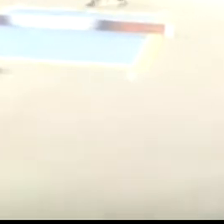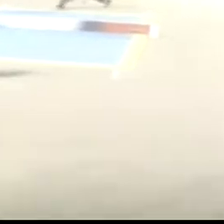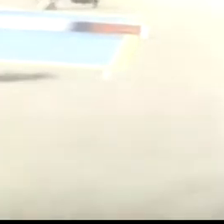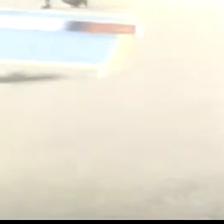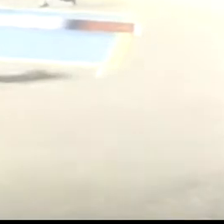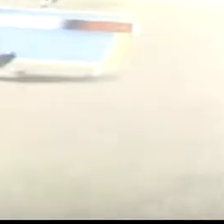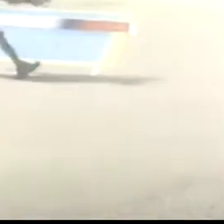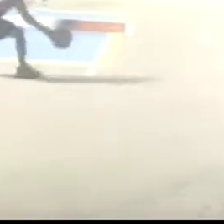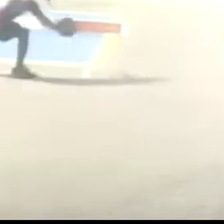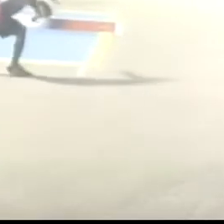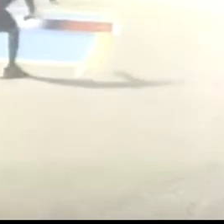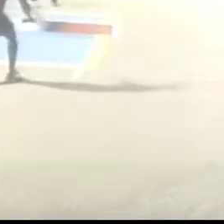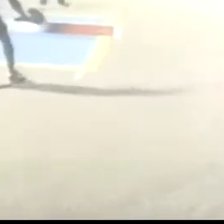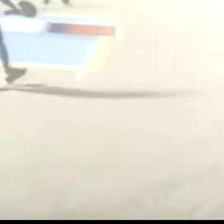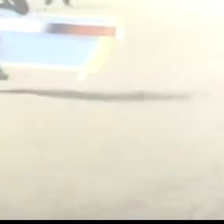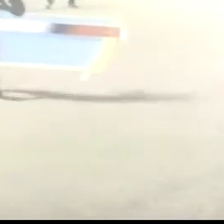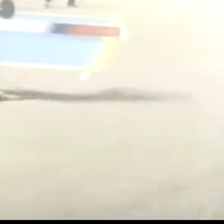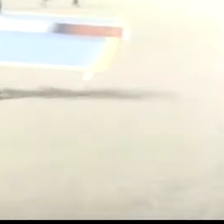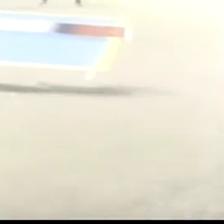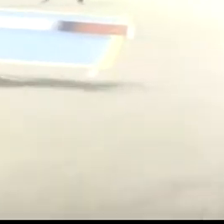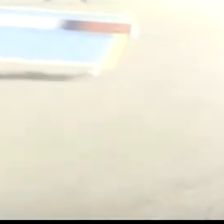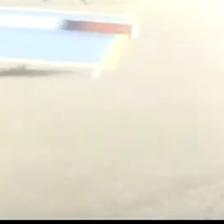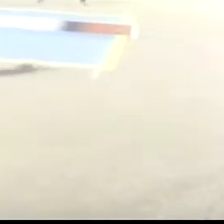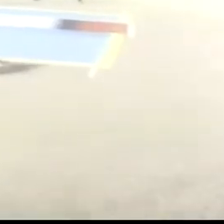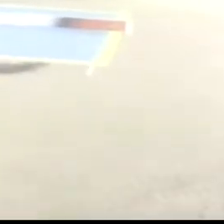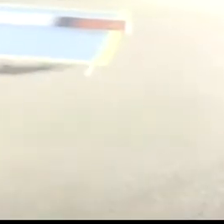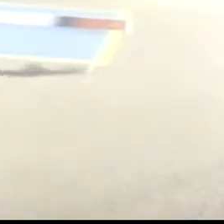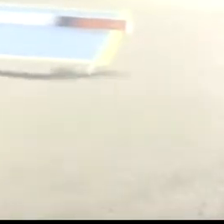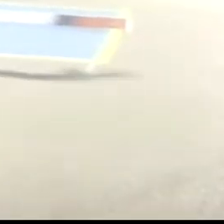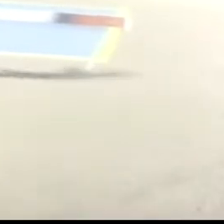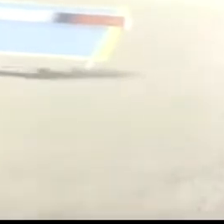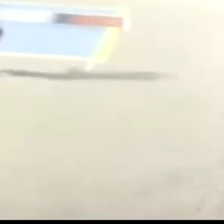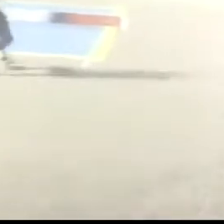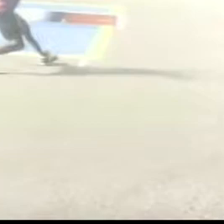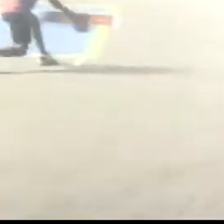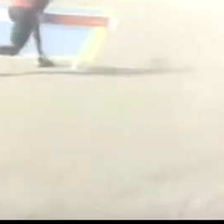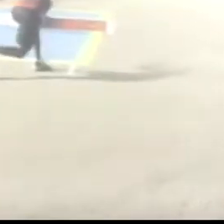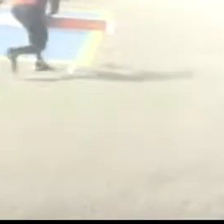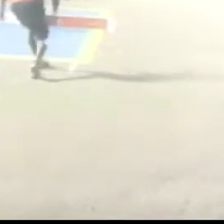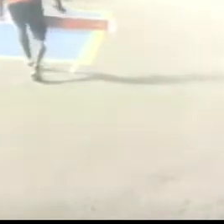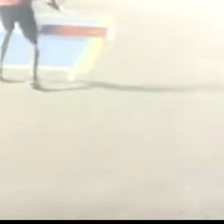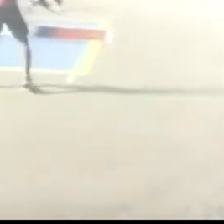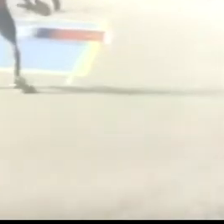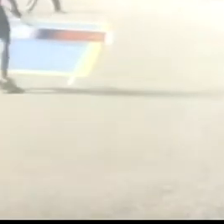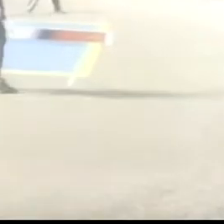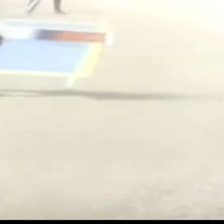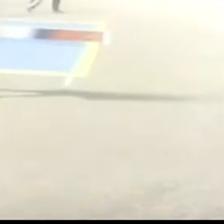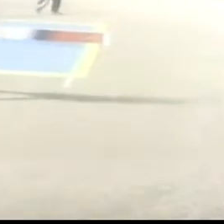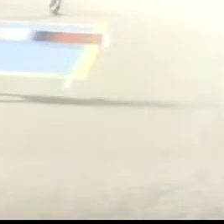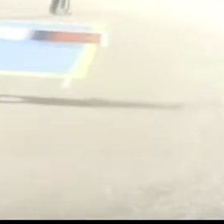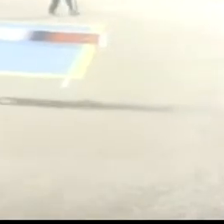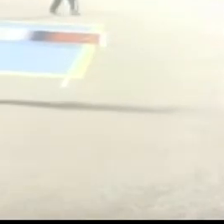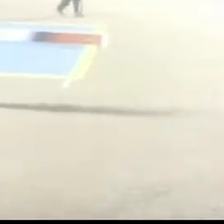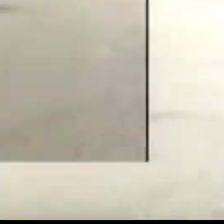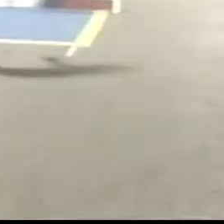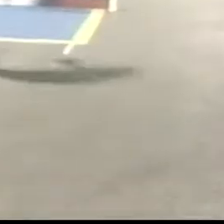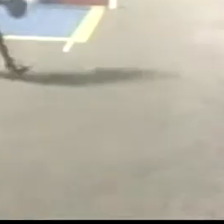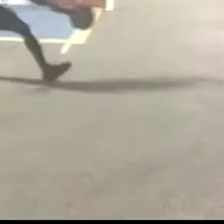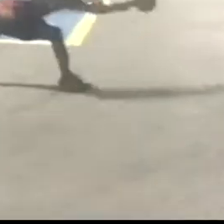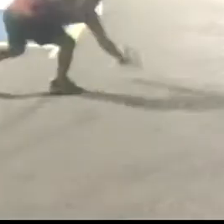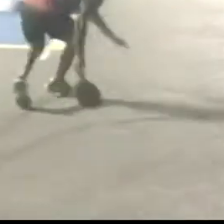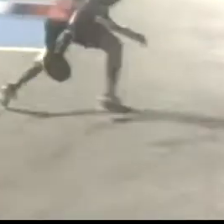saved 3 match points and survived through 5 deuces before prevailing 26-24 and taking